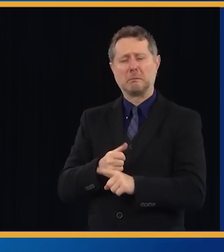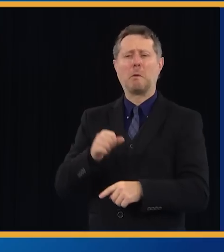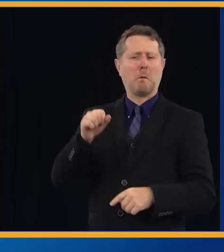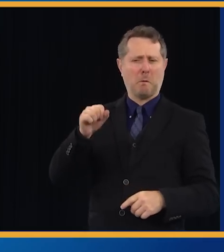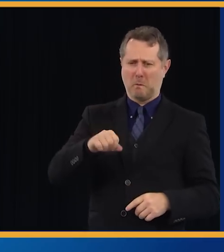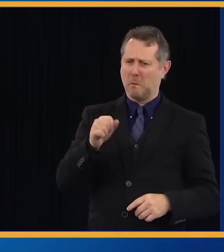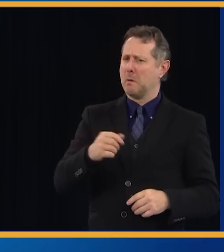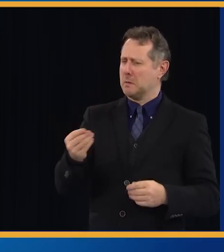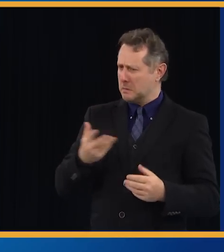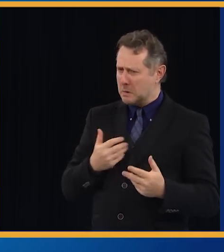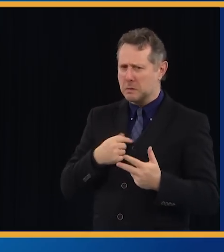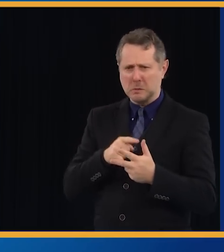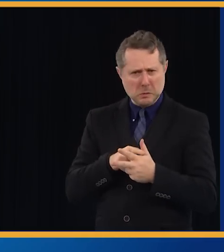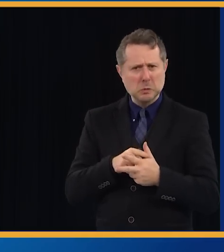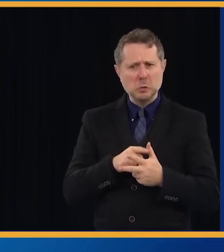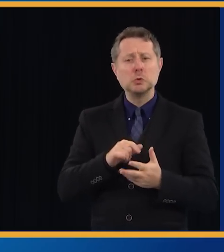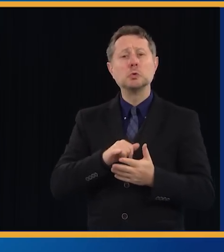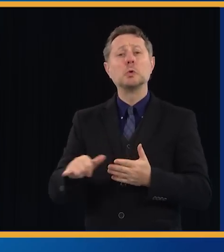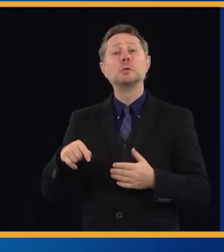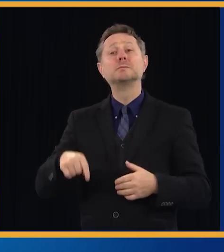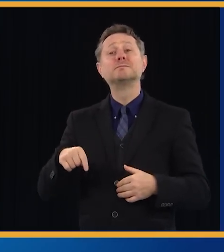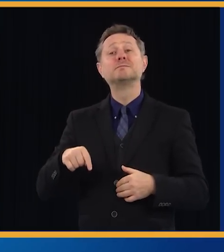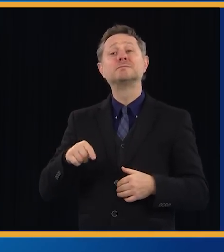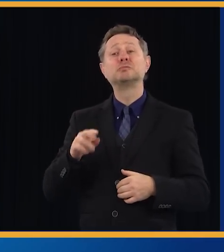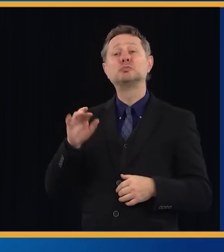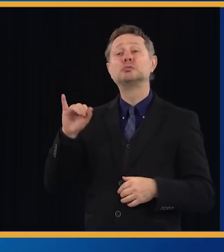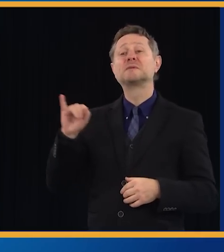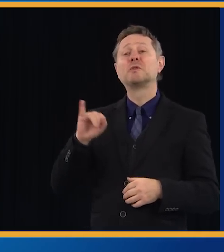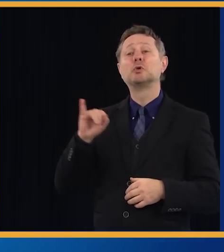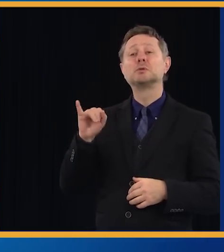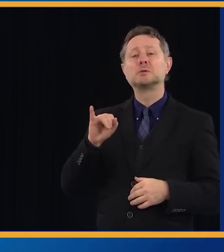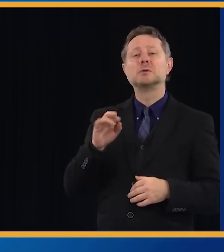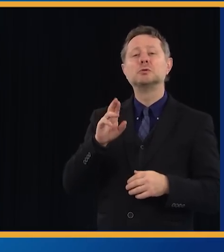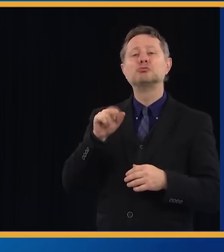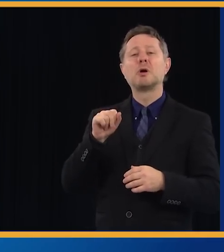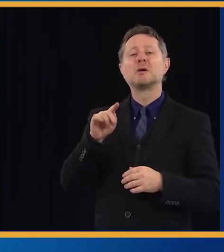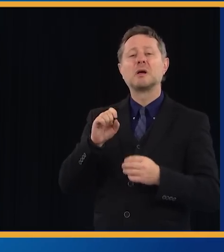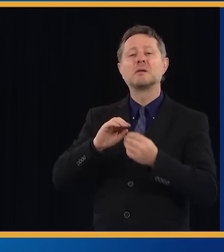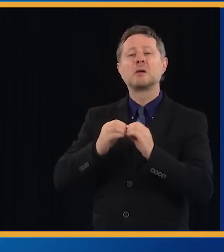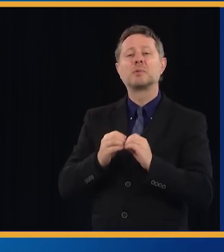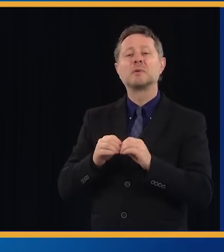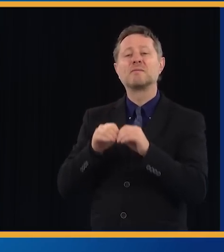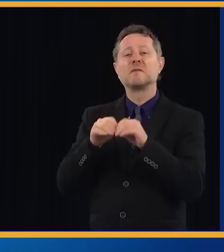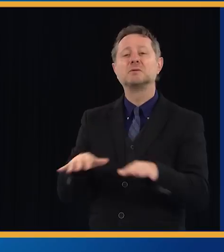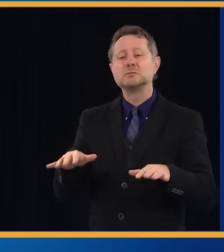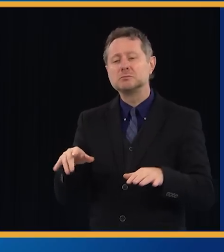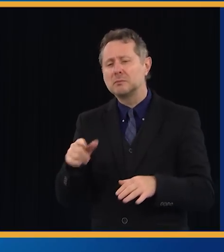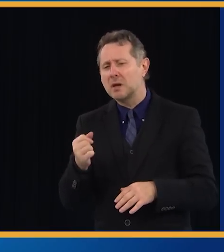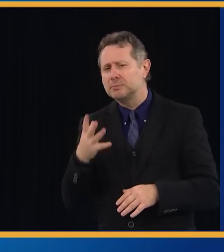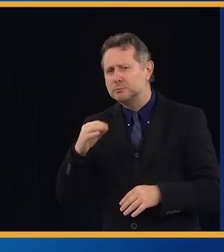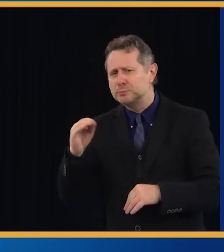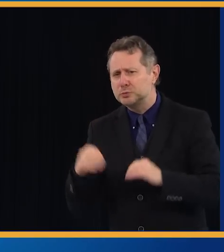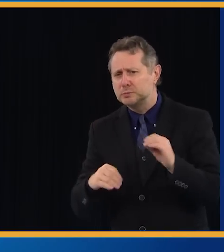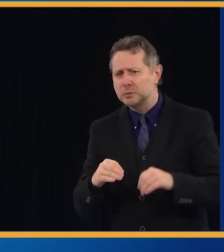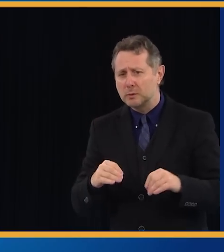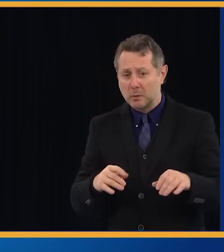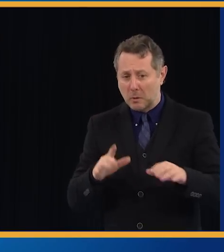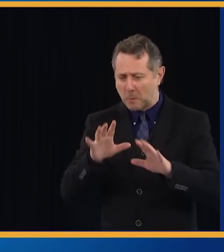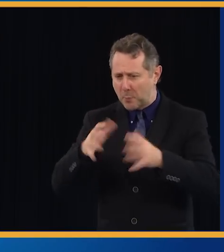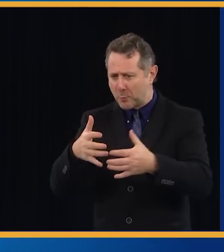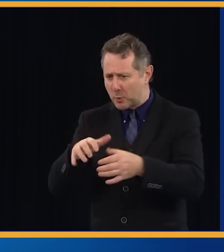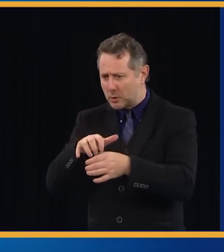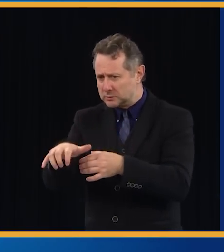the infection rate in the population, where it's higher, where it's